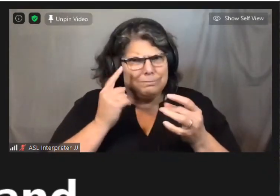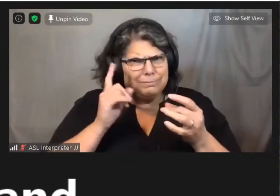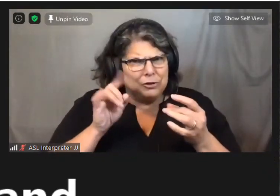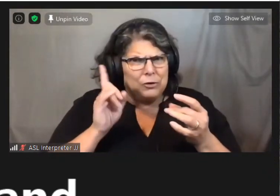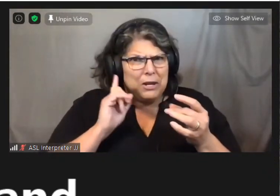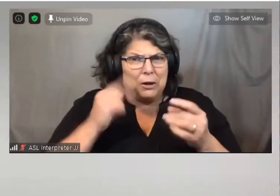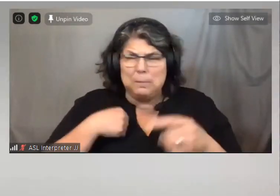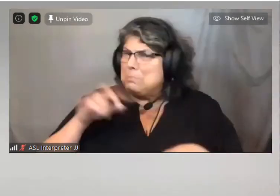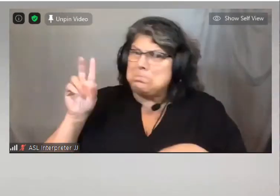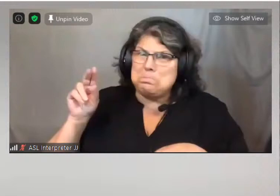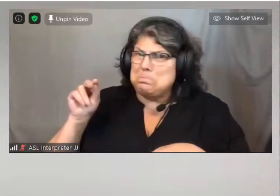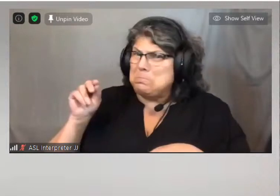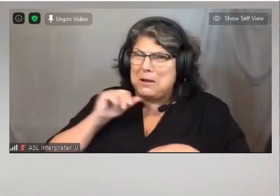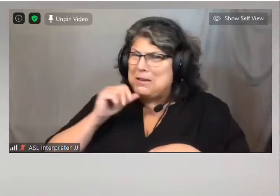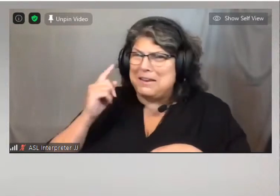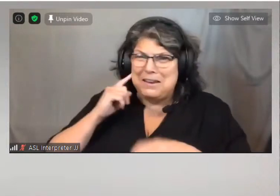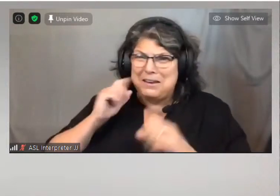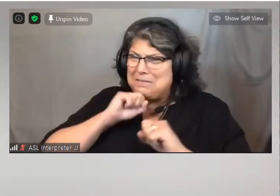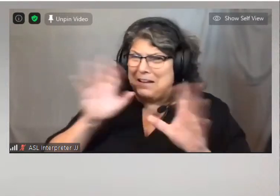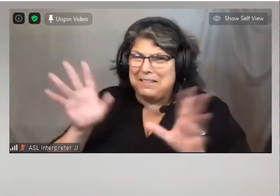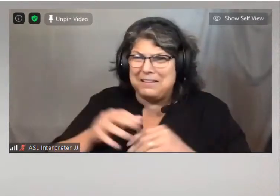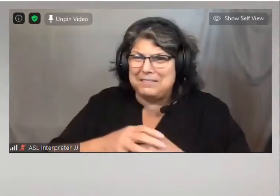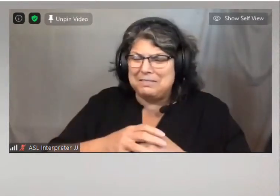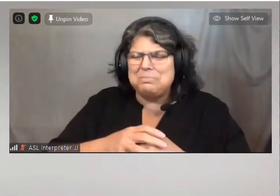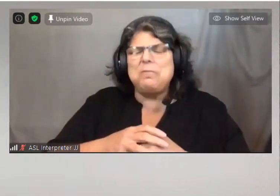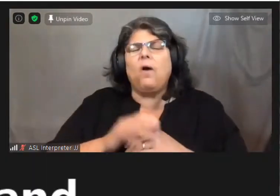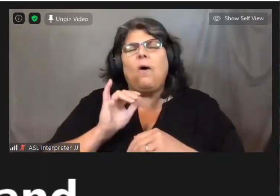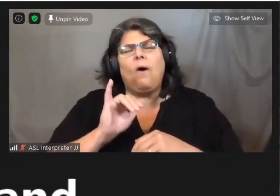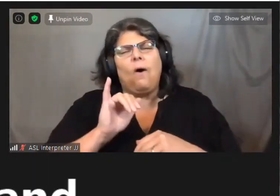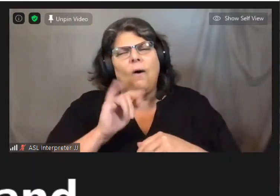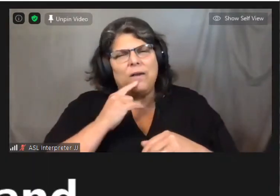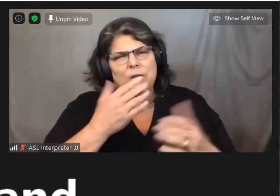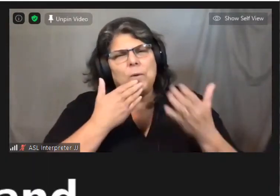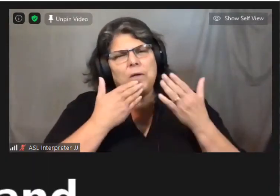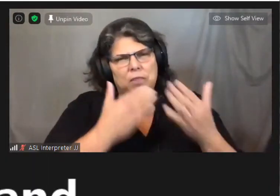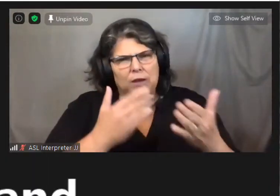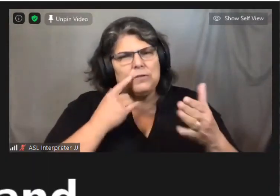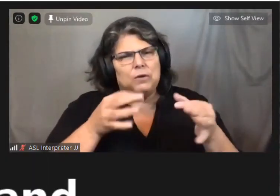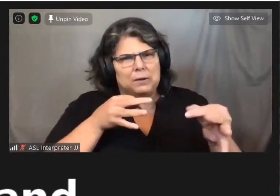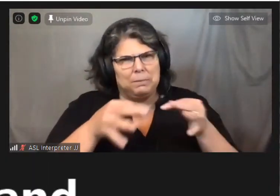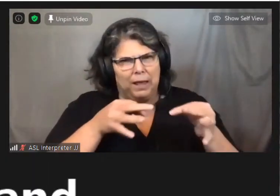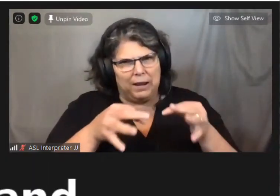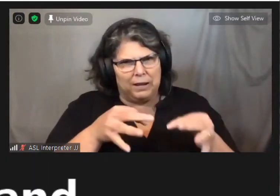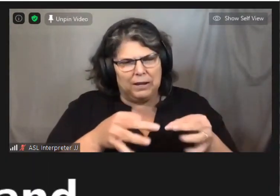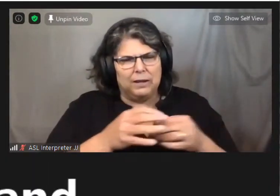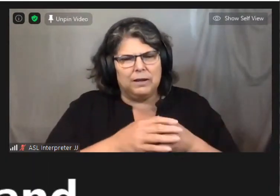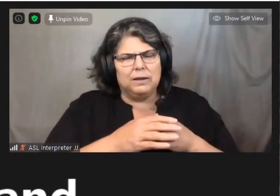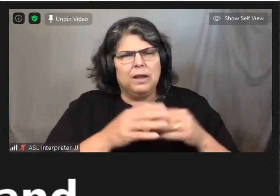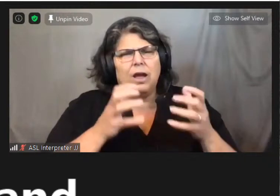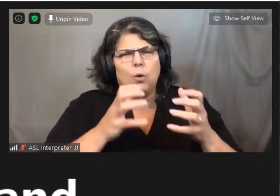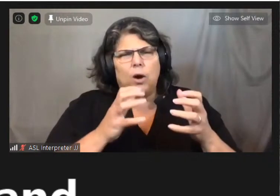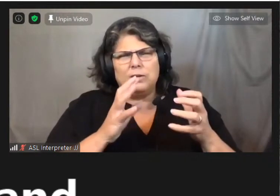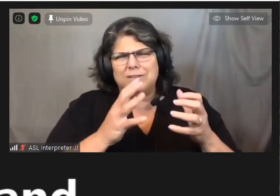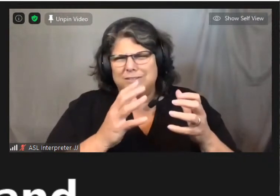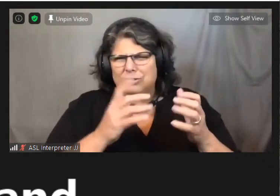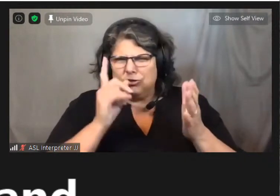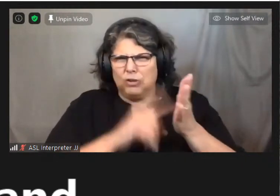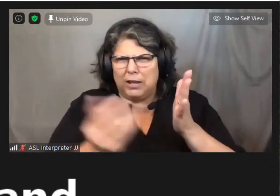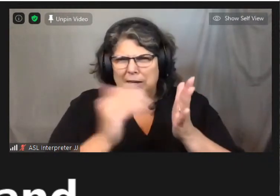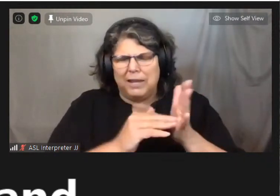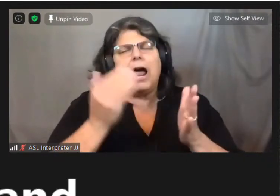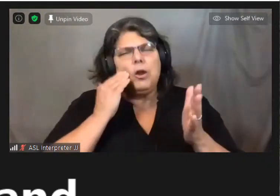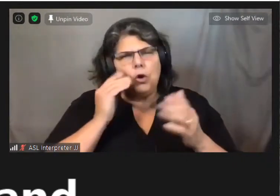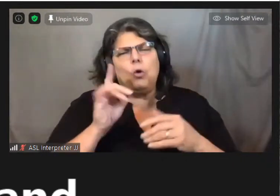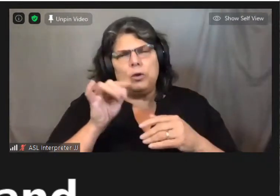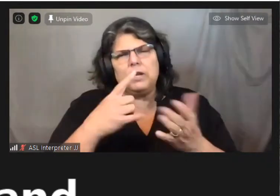No, I don't think I did. I was saying thanks for elaborating on that. I just wanted to touch on it again because I know you covered it last